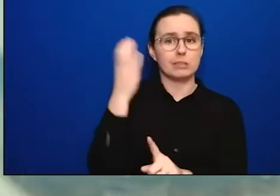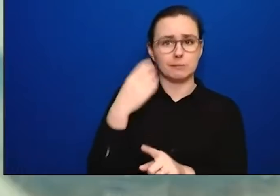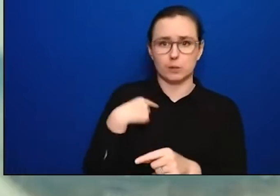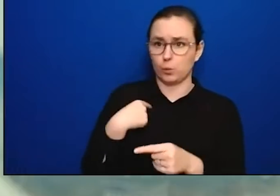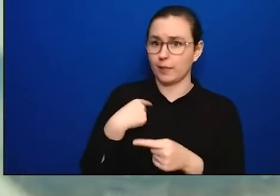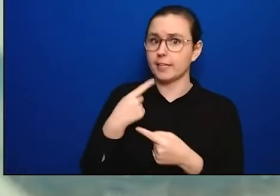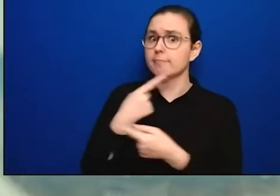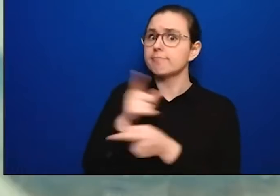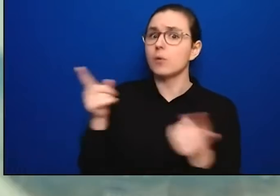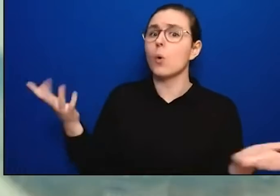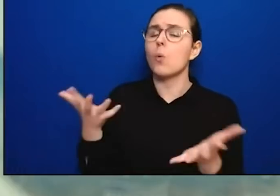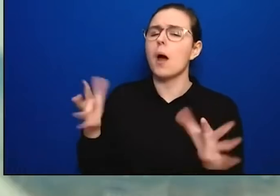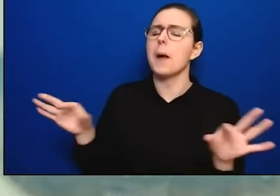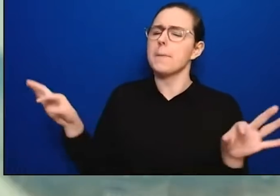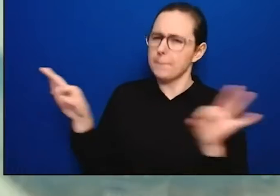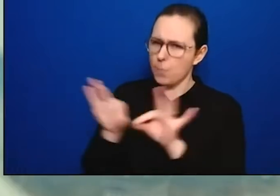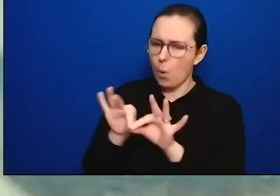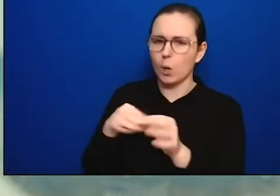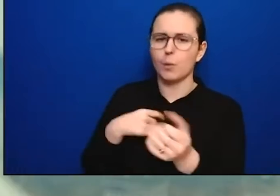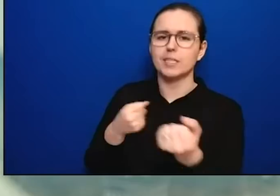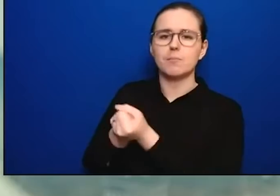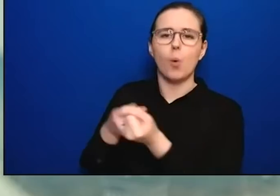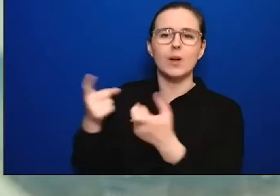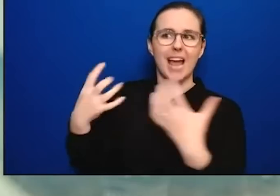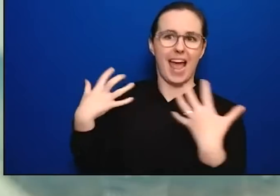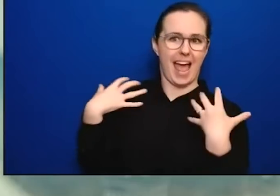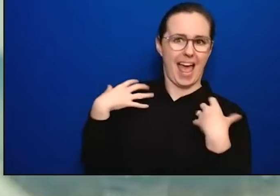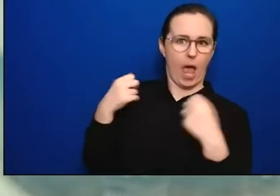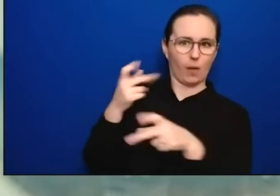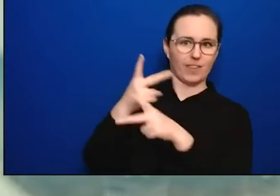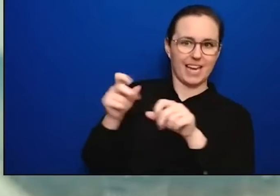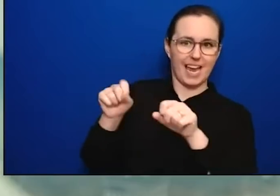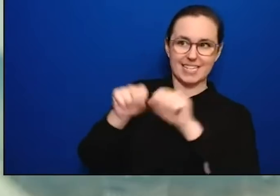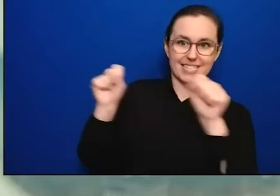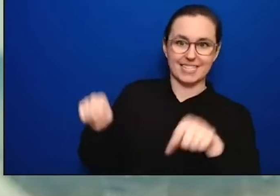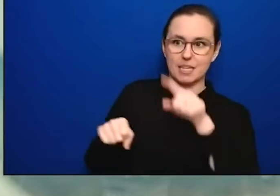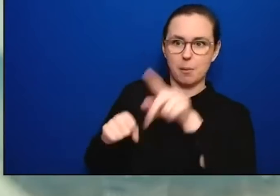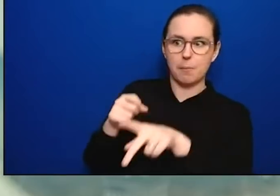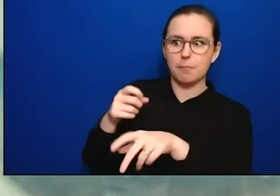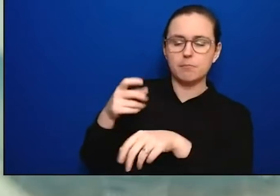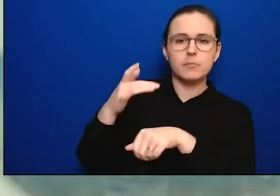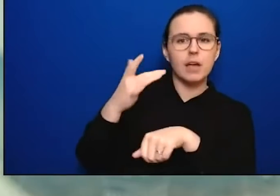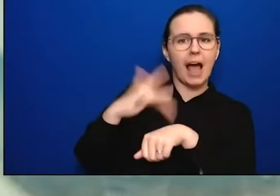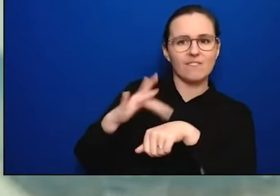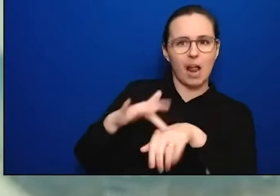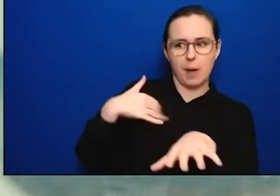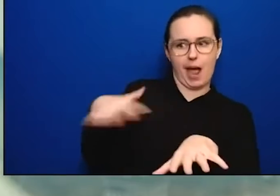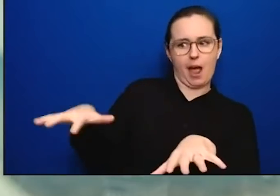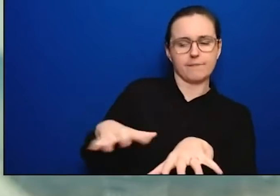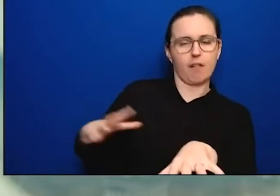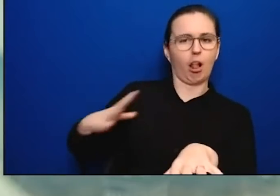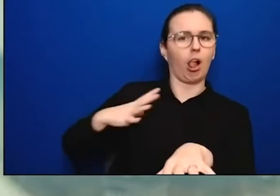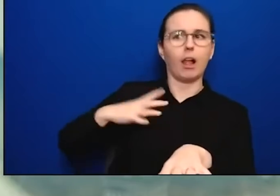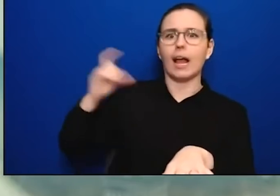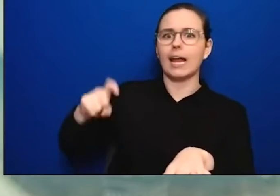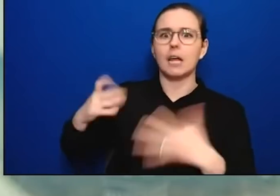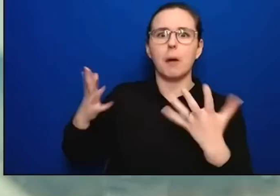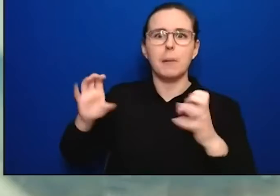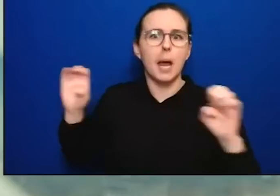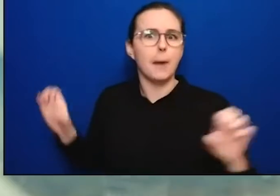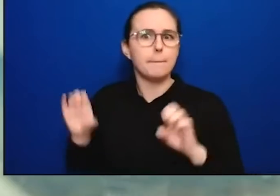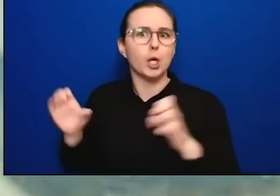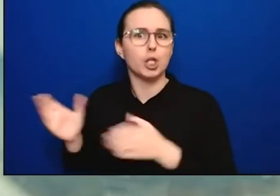we're engaging in these plans is to support our healthcare system and make sure that it's there for everybody when they need it most